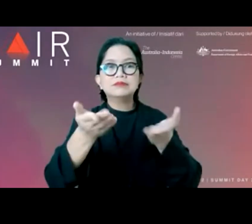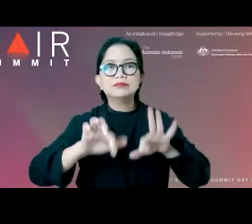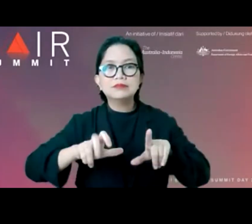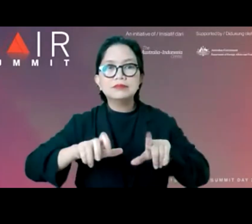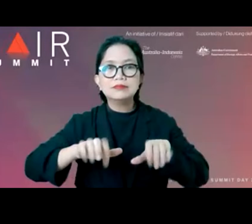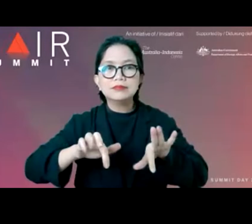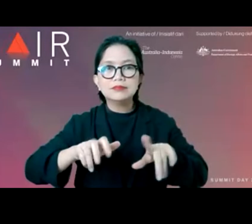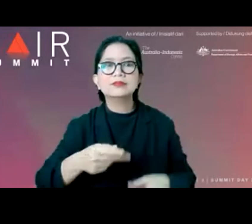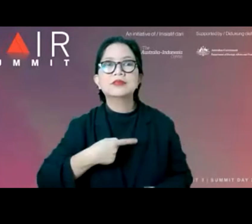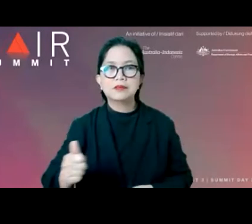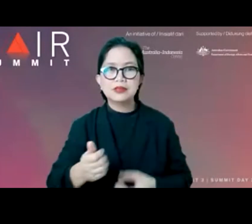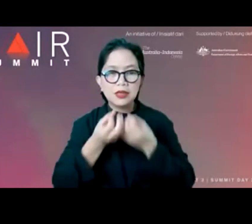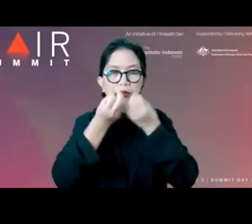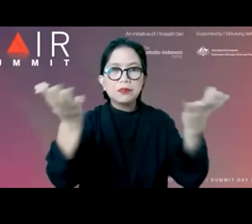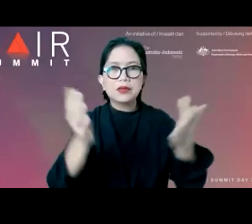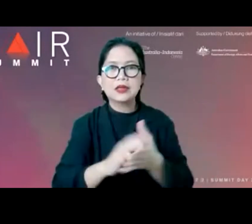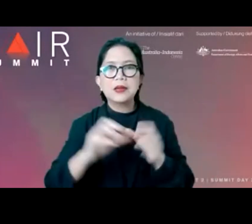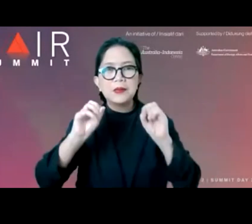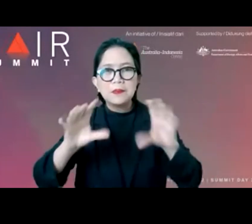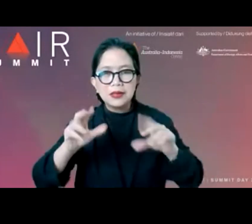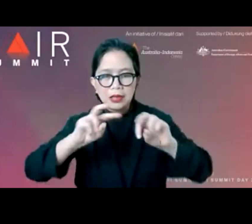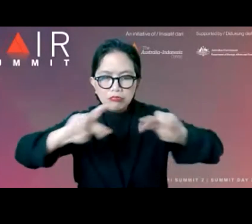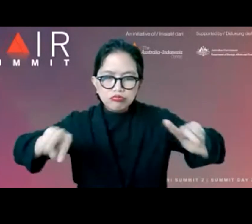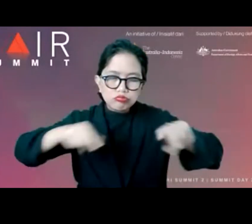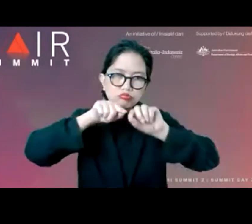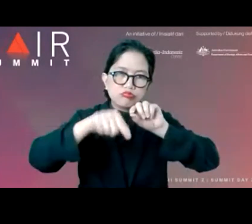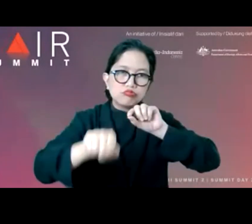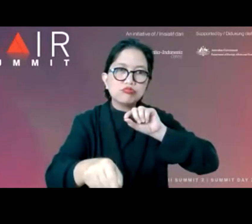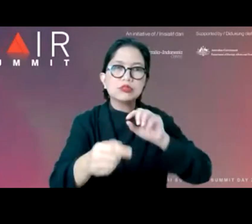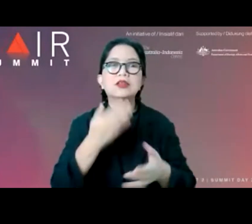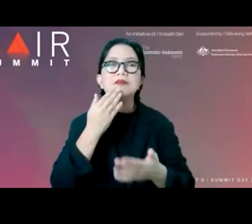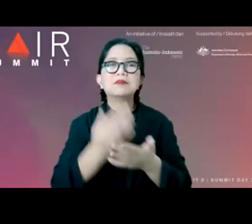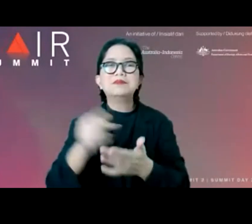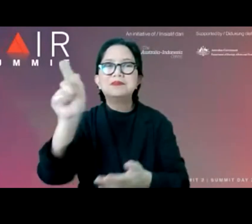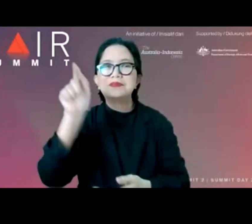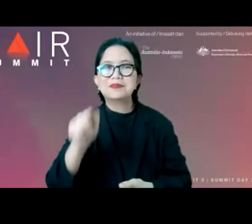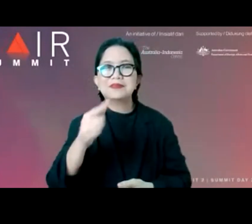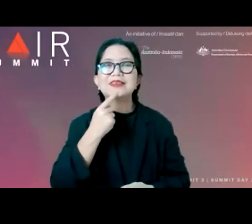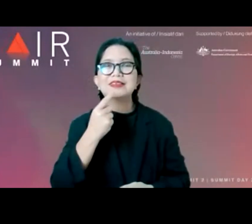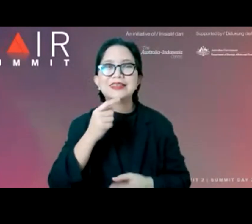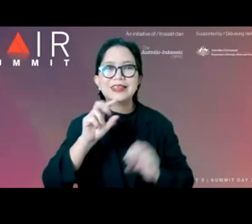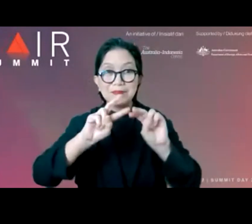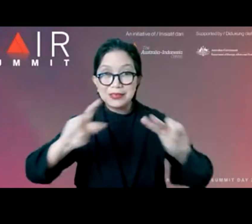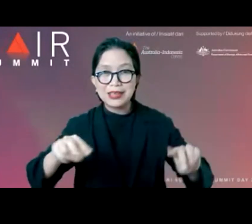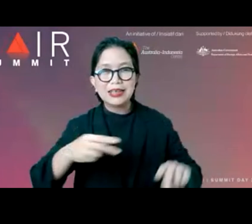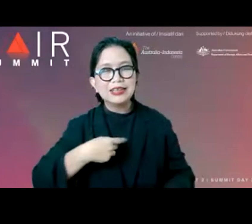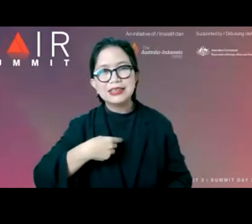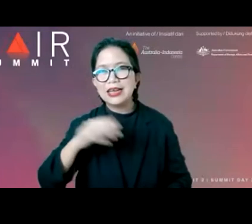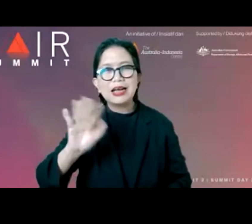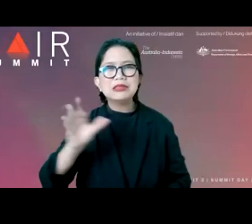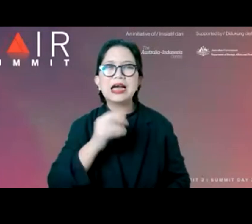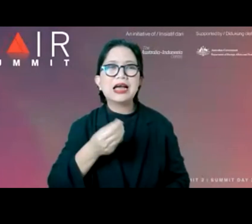in-depth researcher questions, which I was not going to answer, but luckily the researchers did for